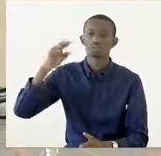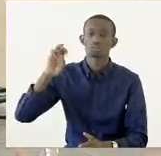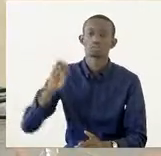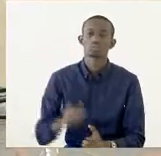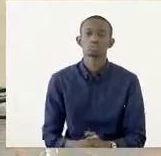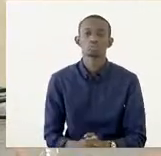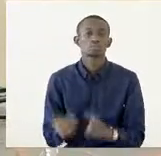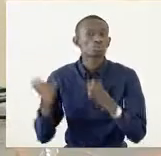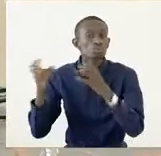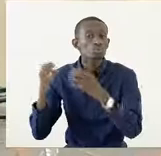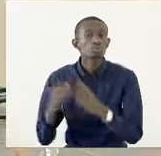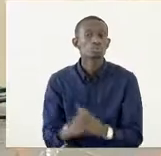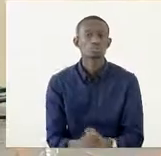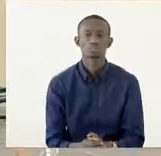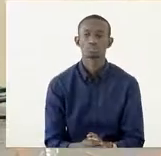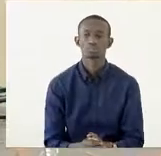groups.